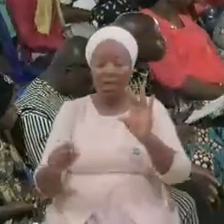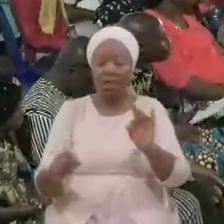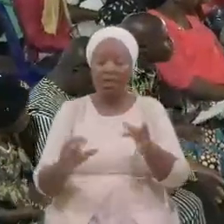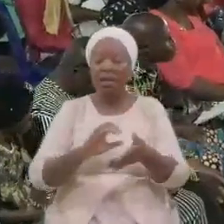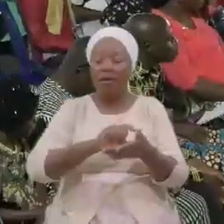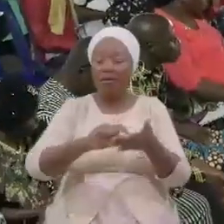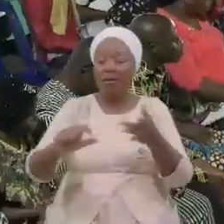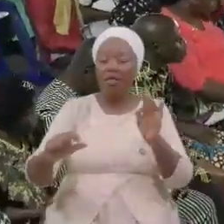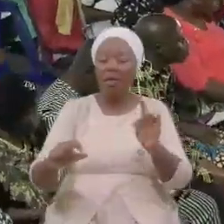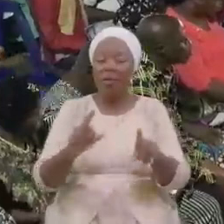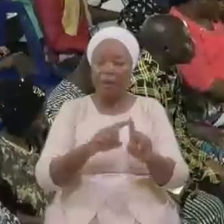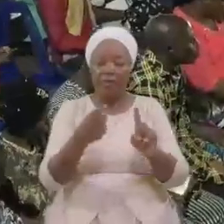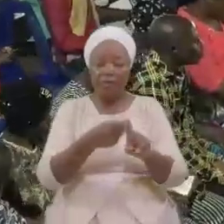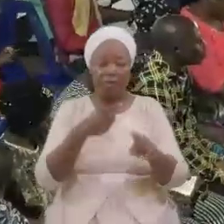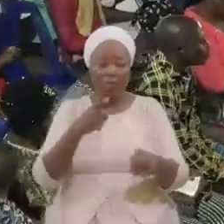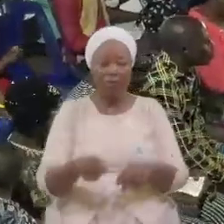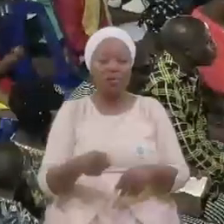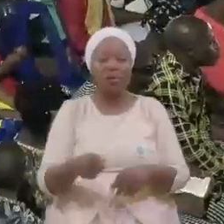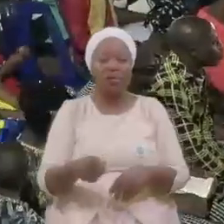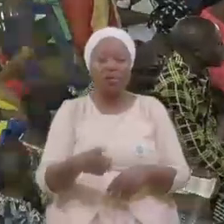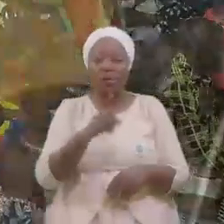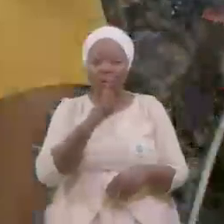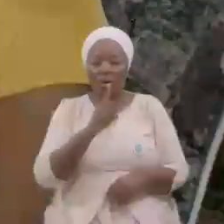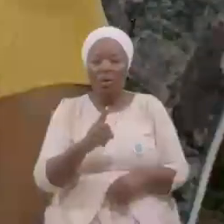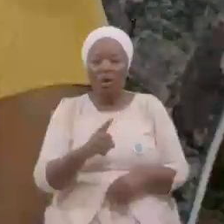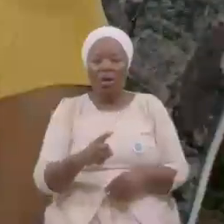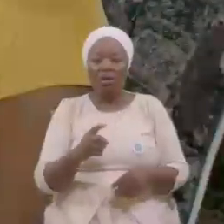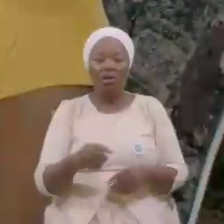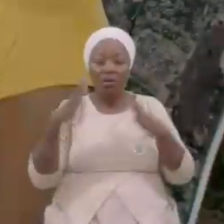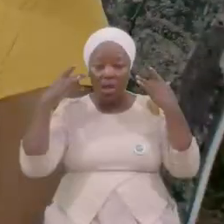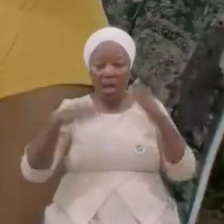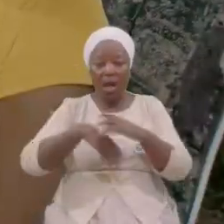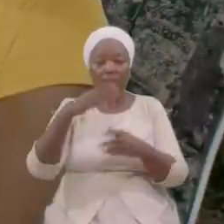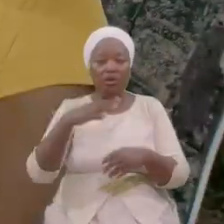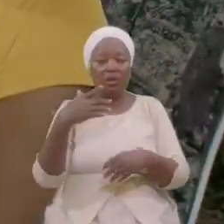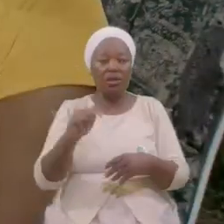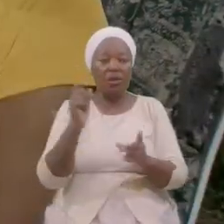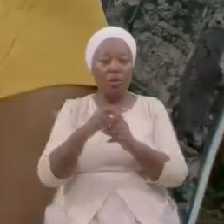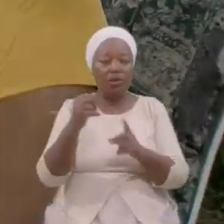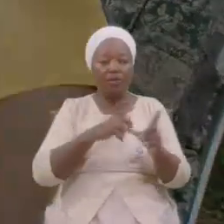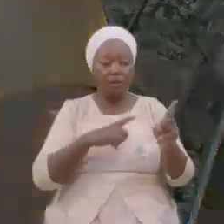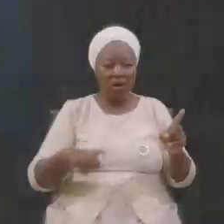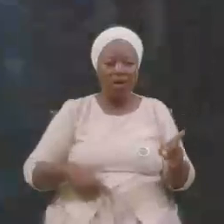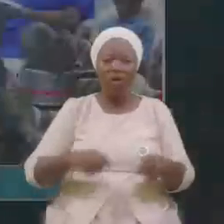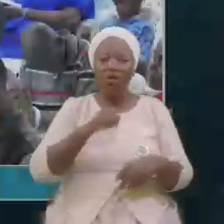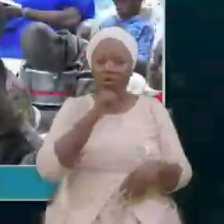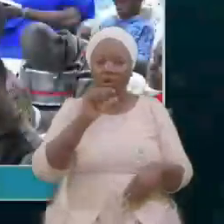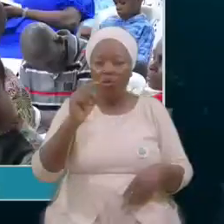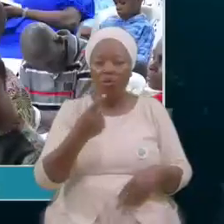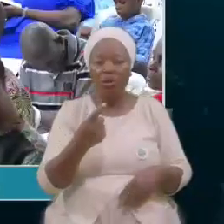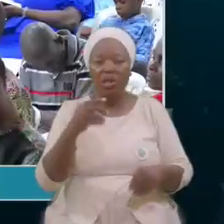you sounded out the word of the Lord, not only